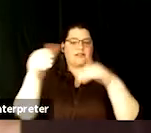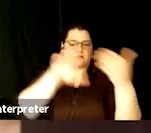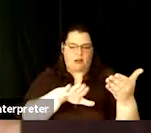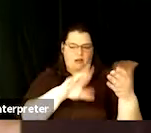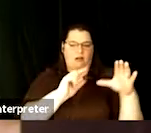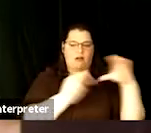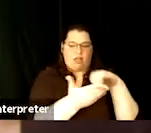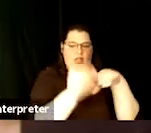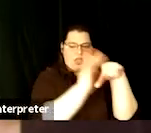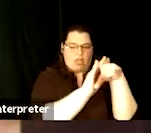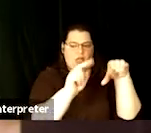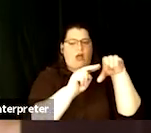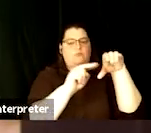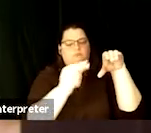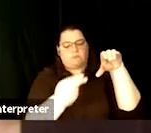his flesh.